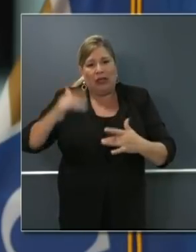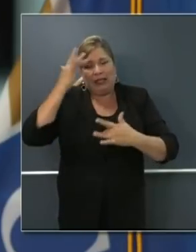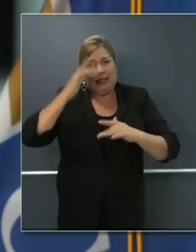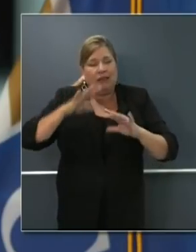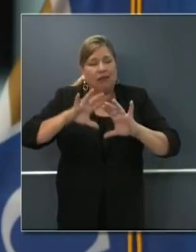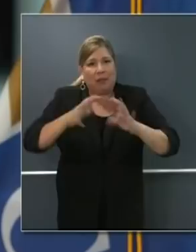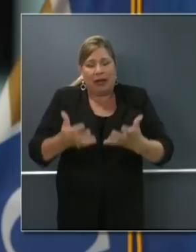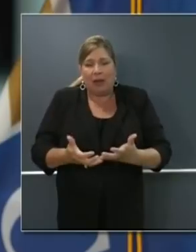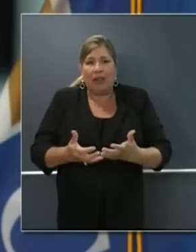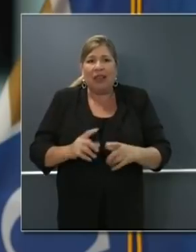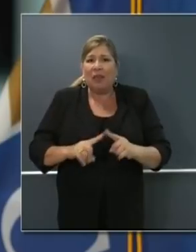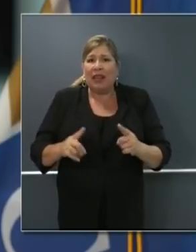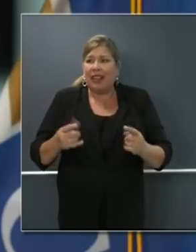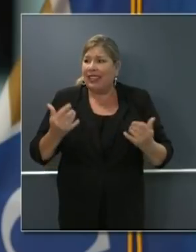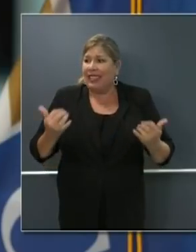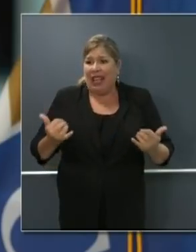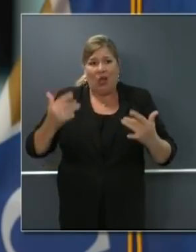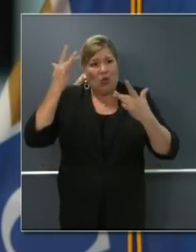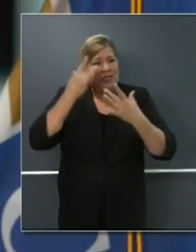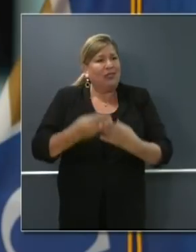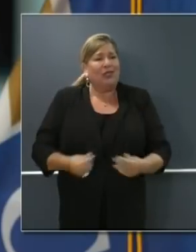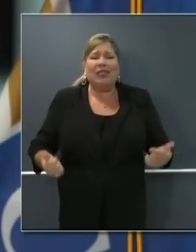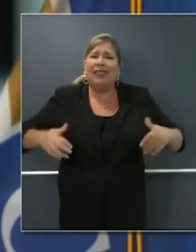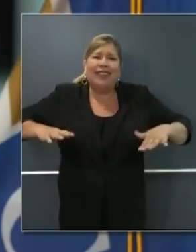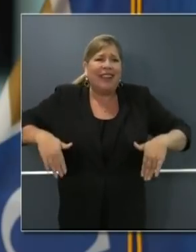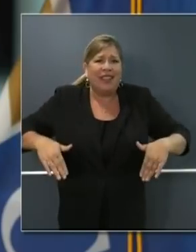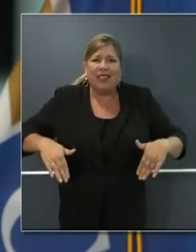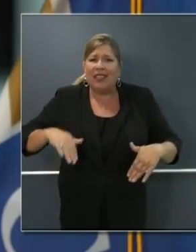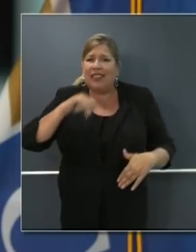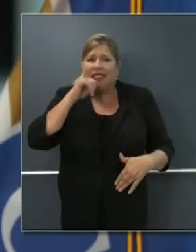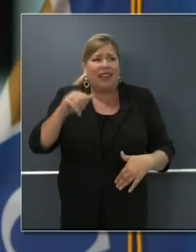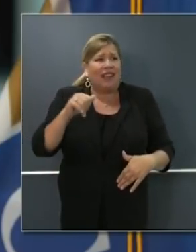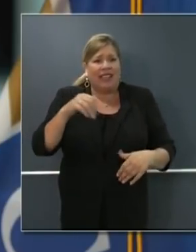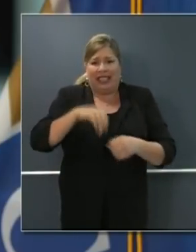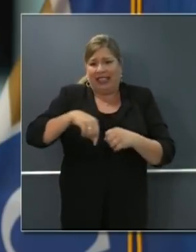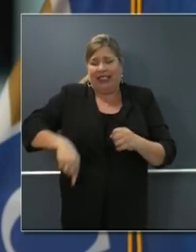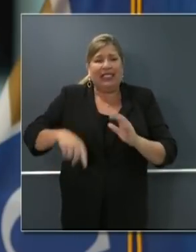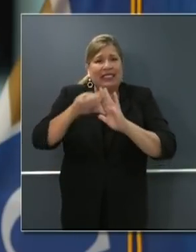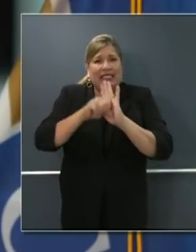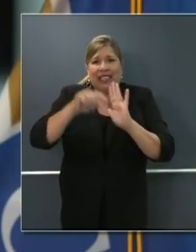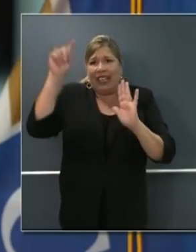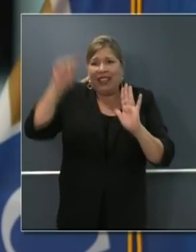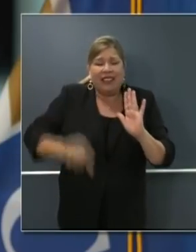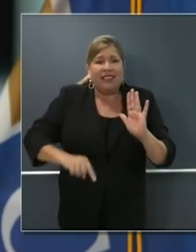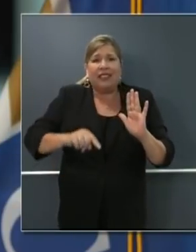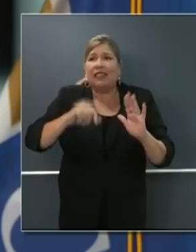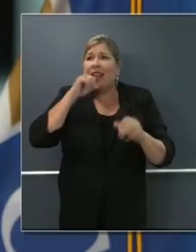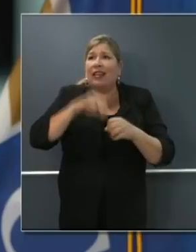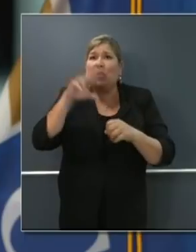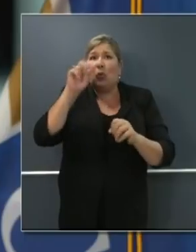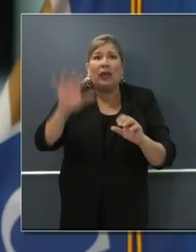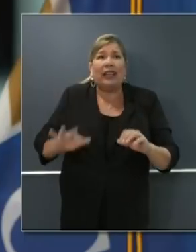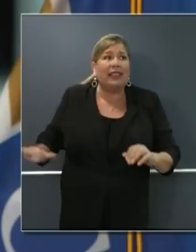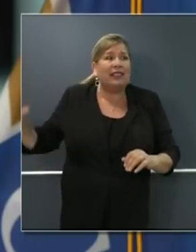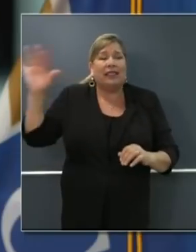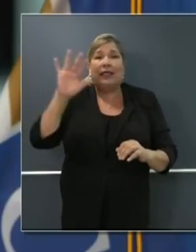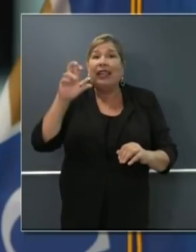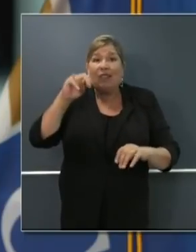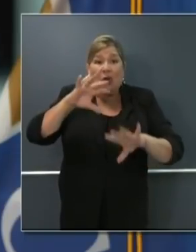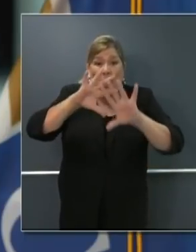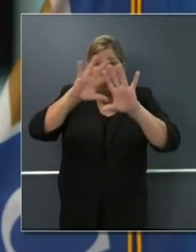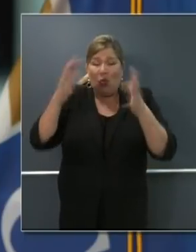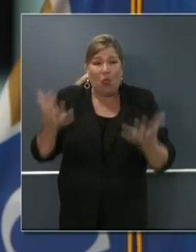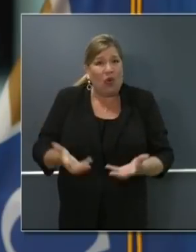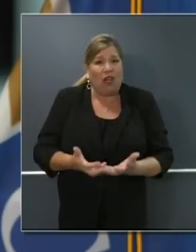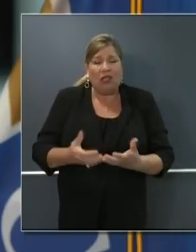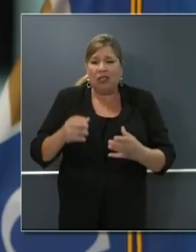No part of the state, no part of this country, few parts of the globe have been immune from this virus. And I'll just remind people,